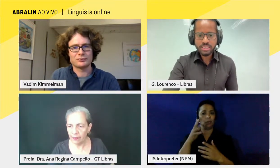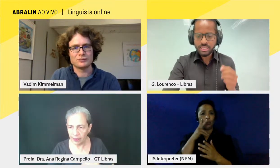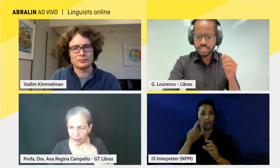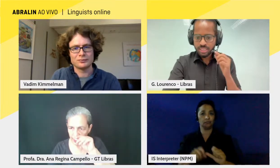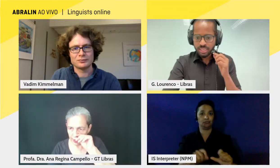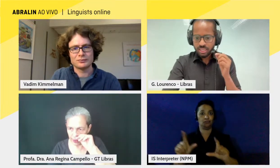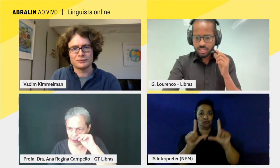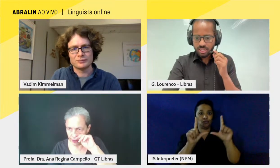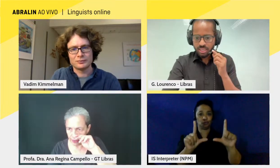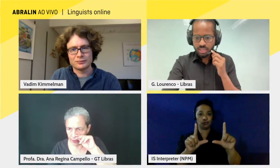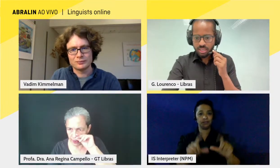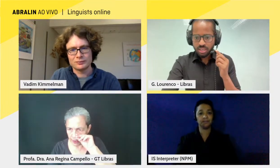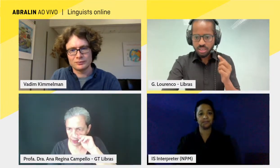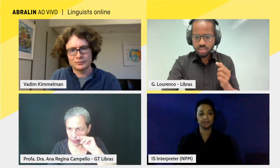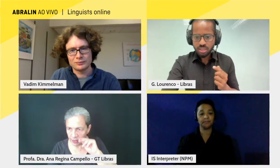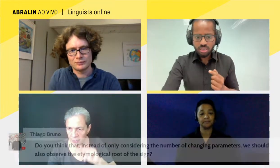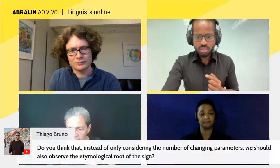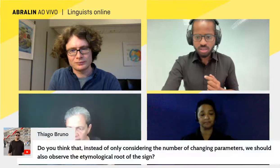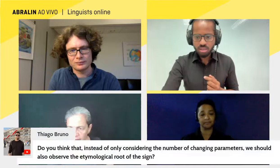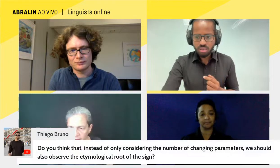screen.